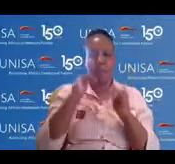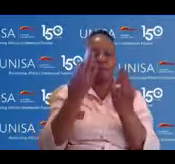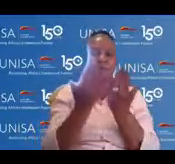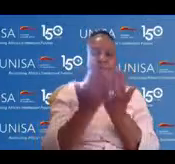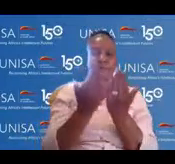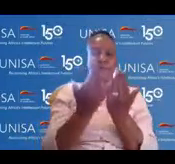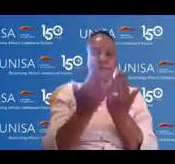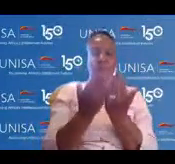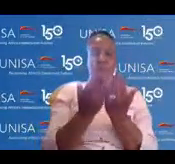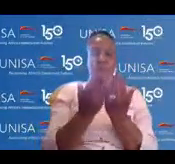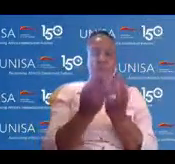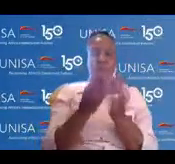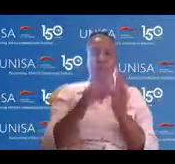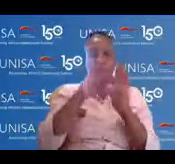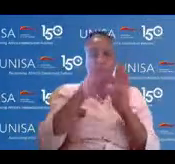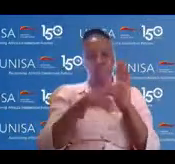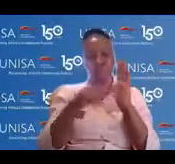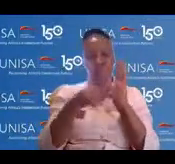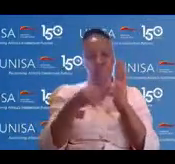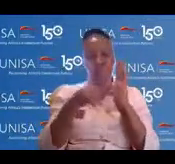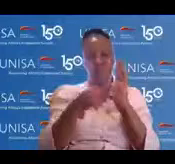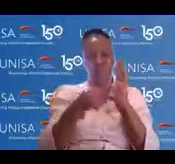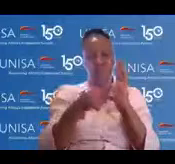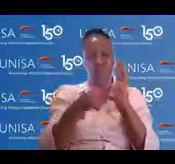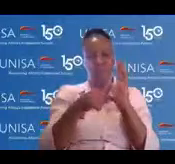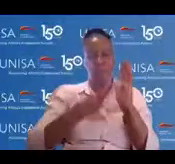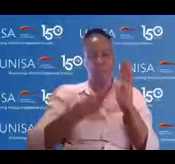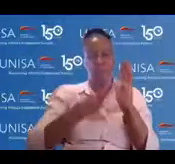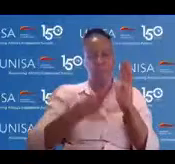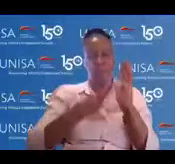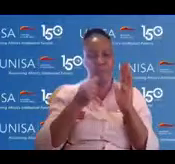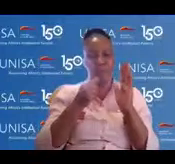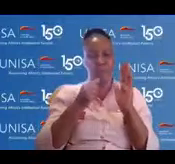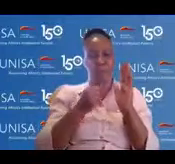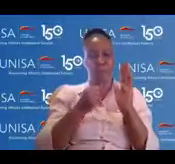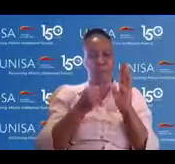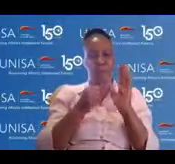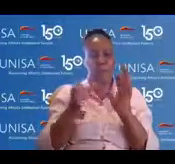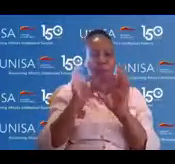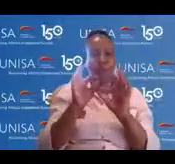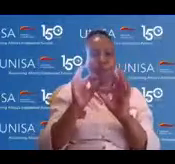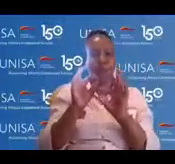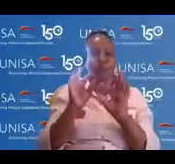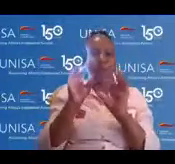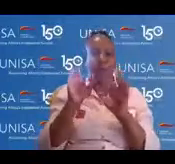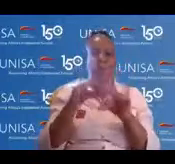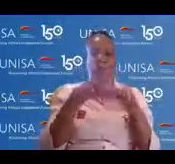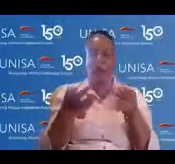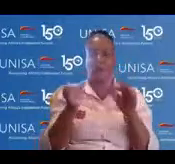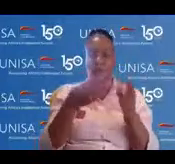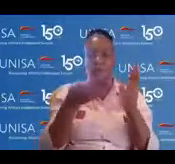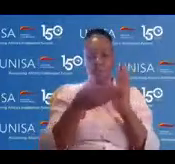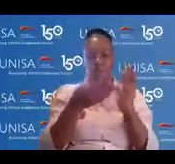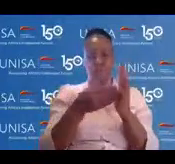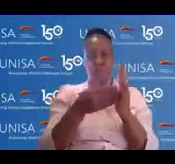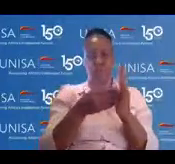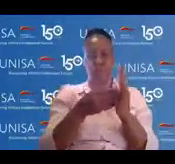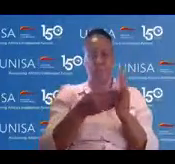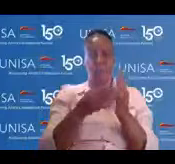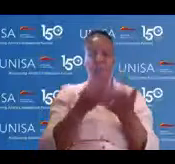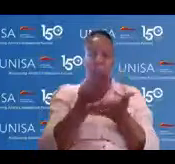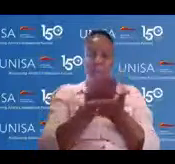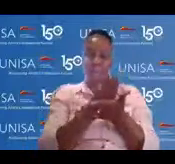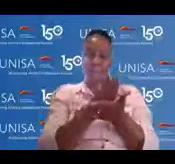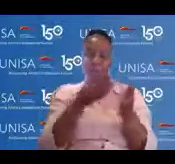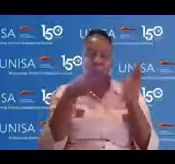down, the young man is in a choir too, was a chorister. Then in the middle, the young man is wearing